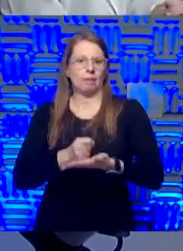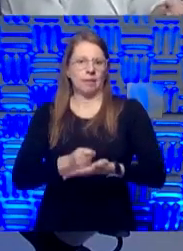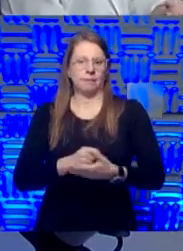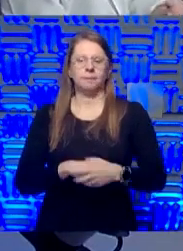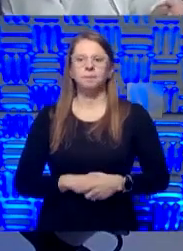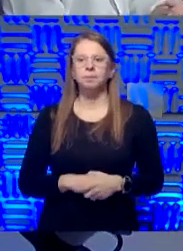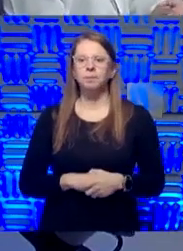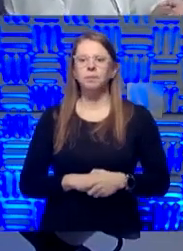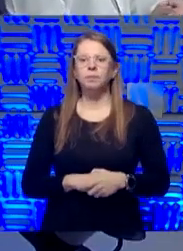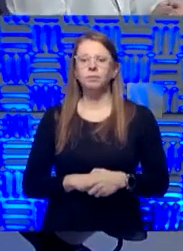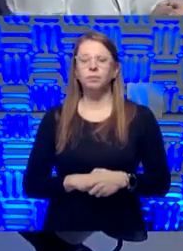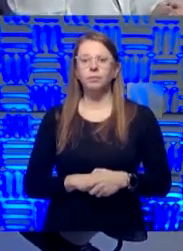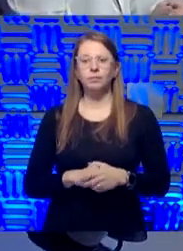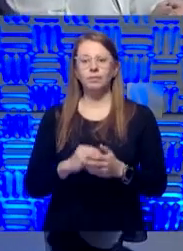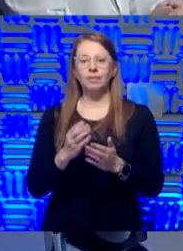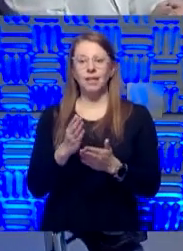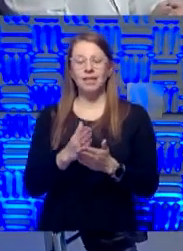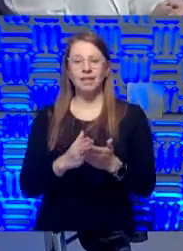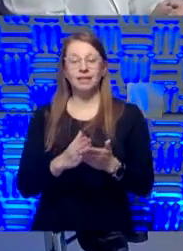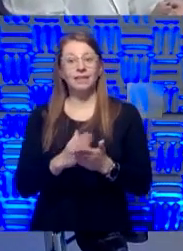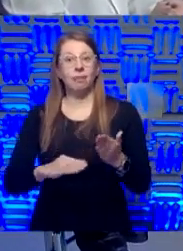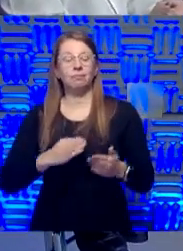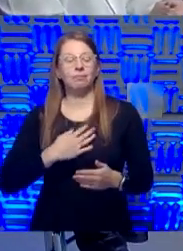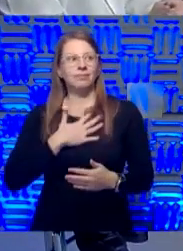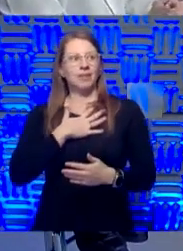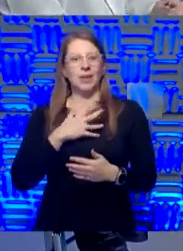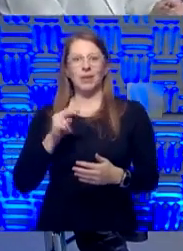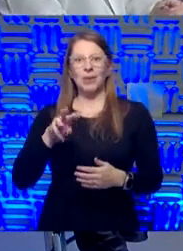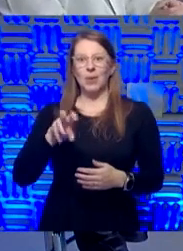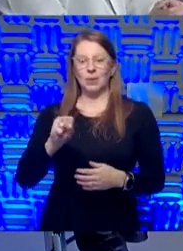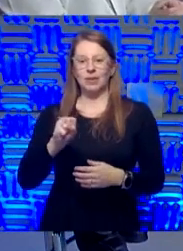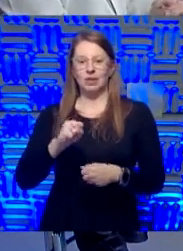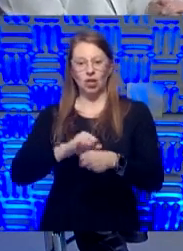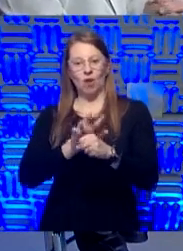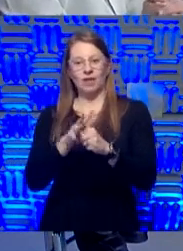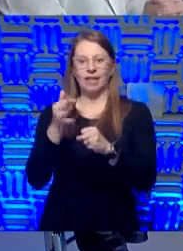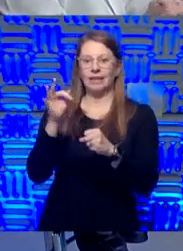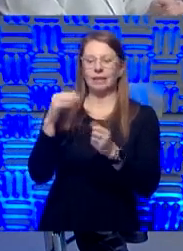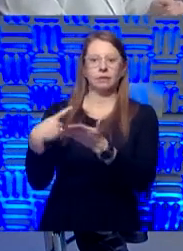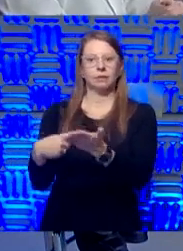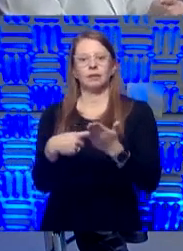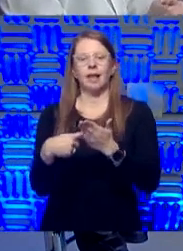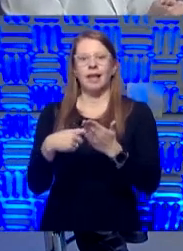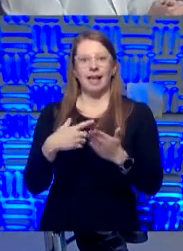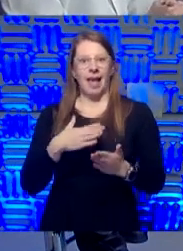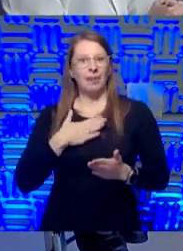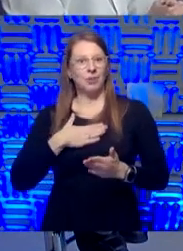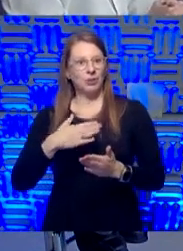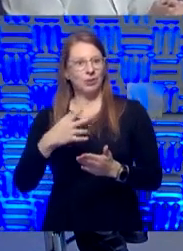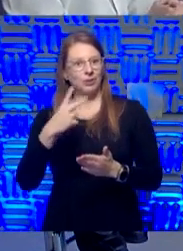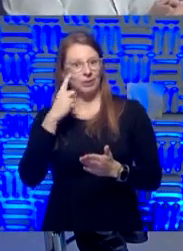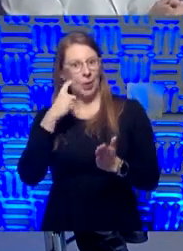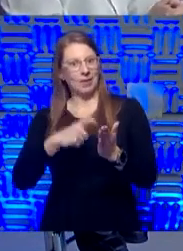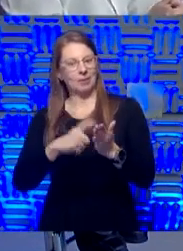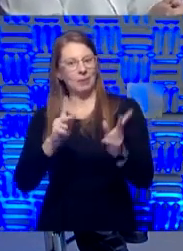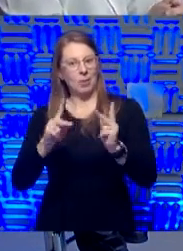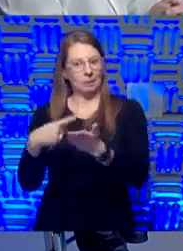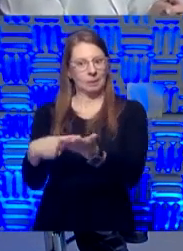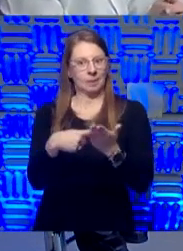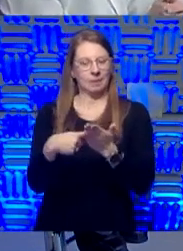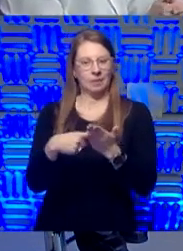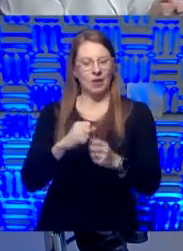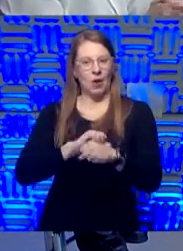some encouraging news and moving so quickly around this in COVID-19, and we're delighted to see that. Well, let's turn first